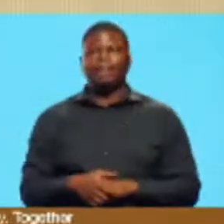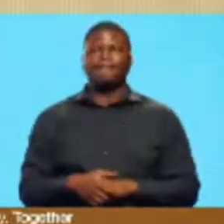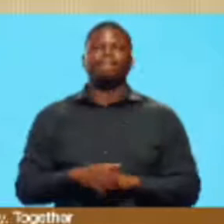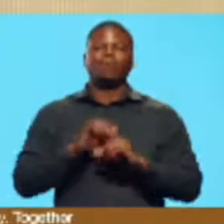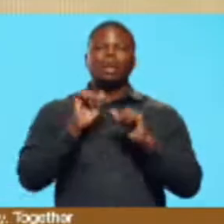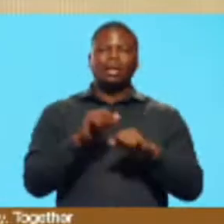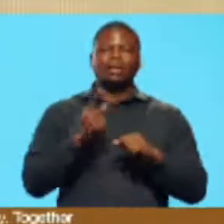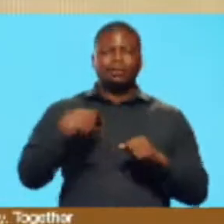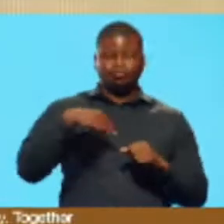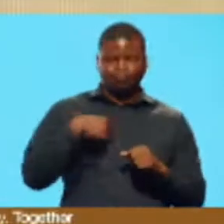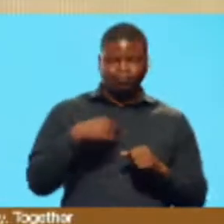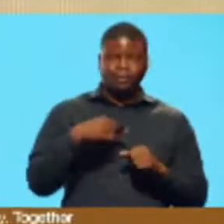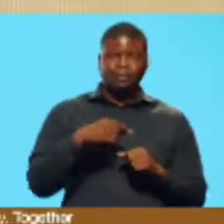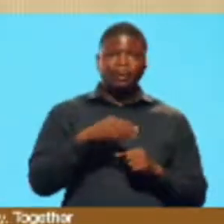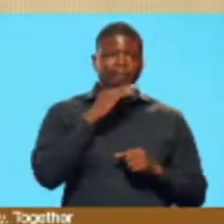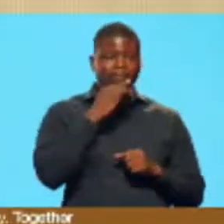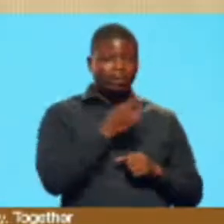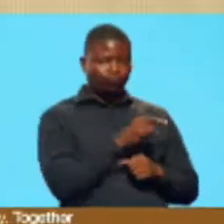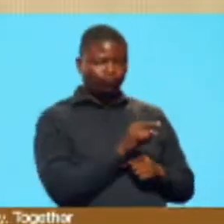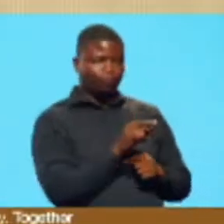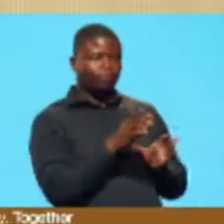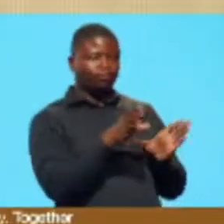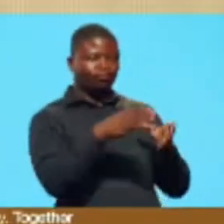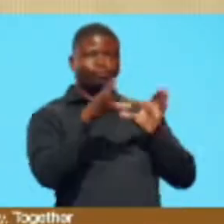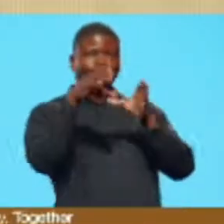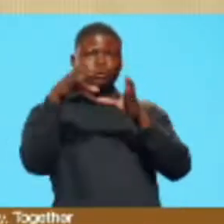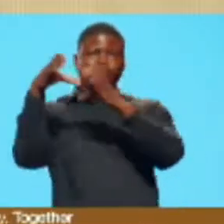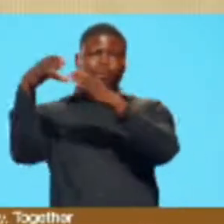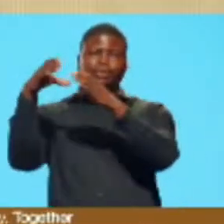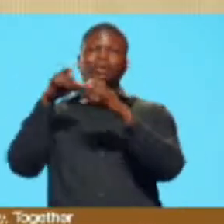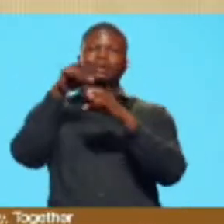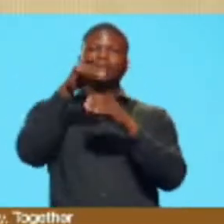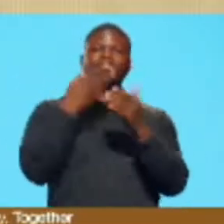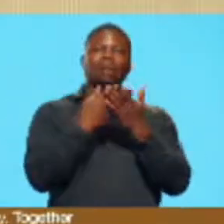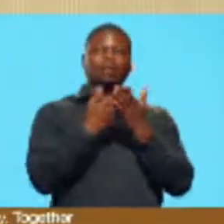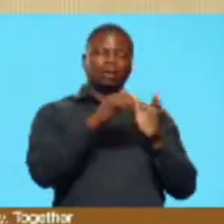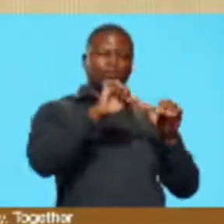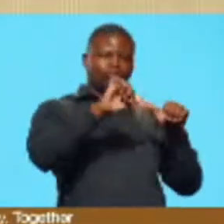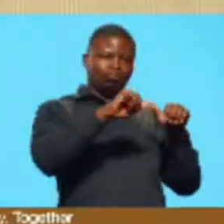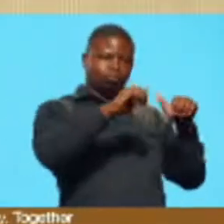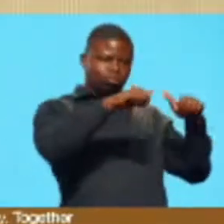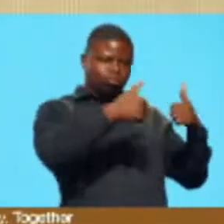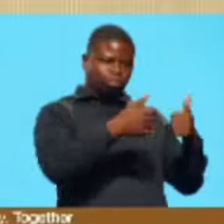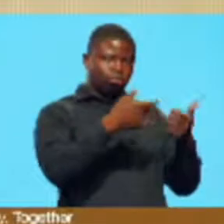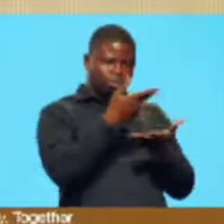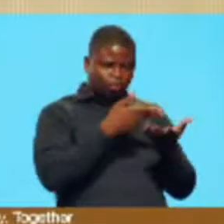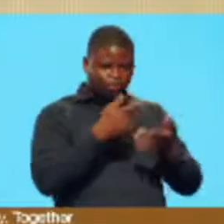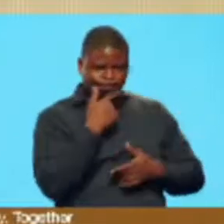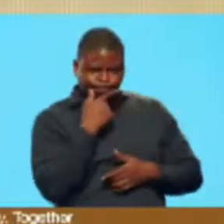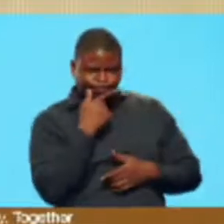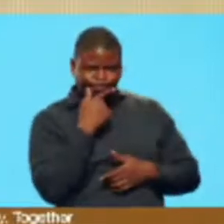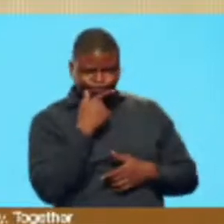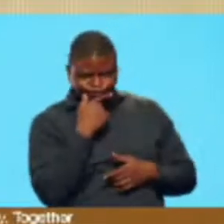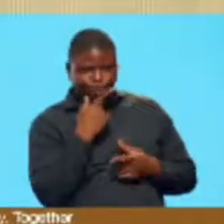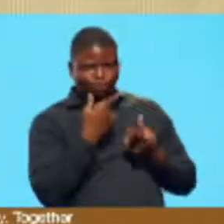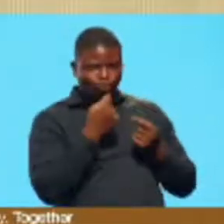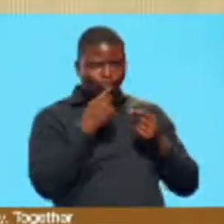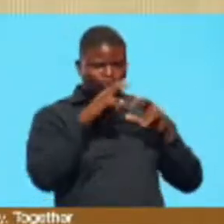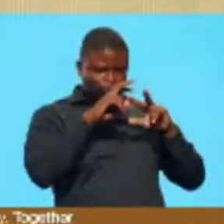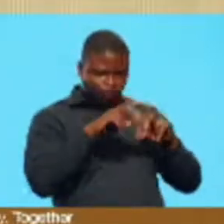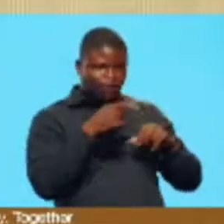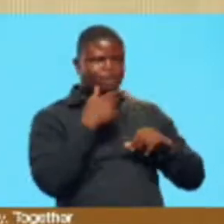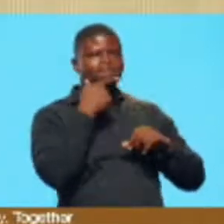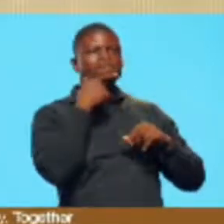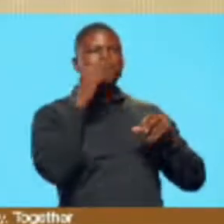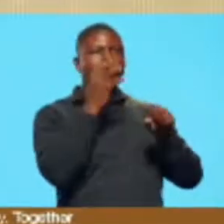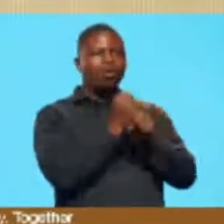sittings will look at the data gaps with all colleagues in the province, and then they will